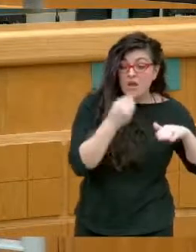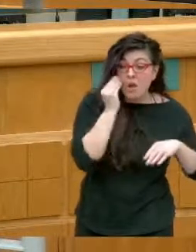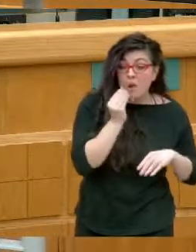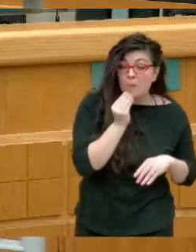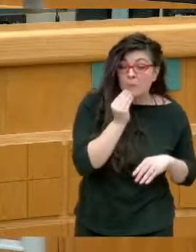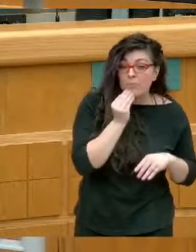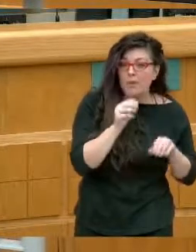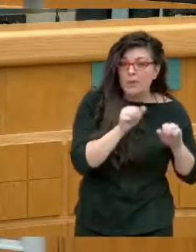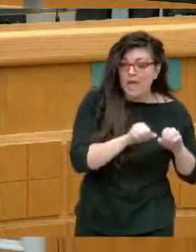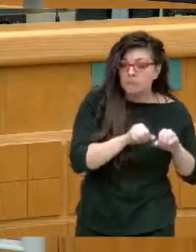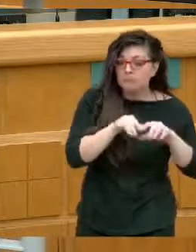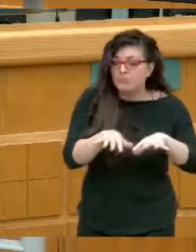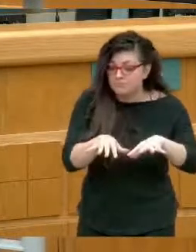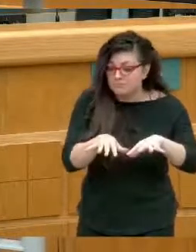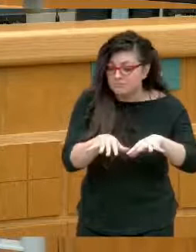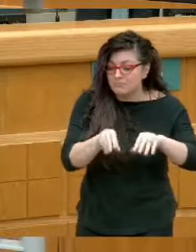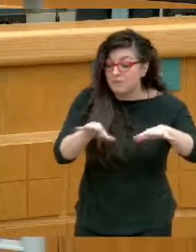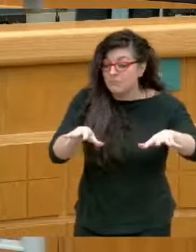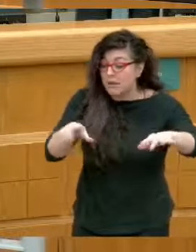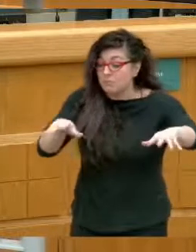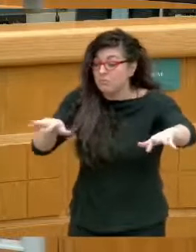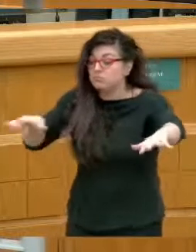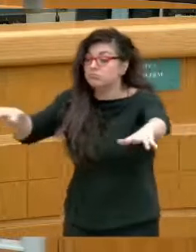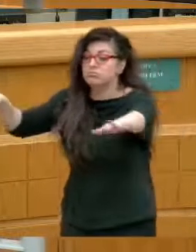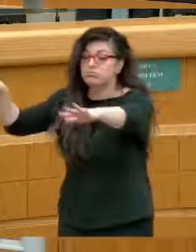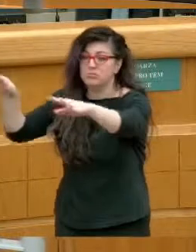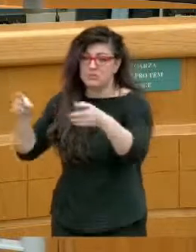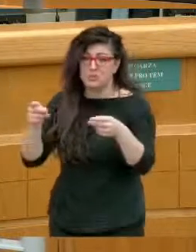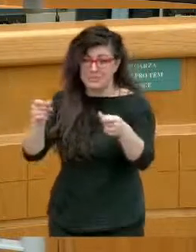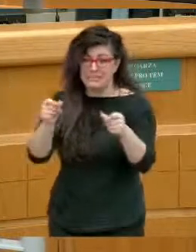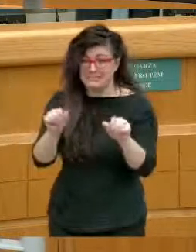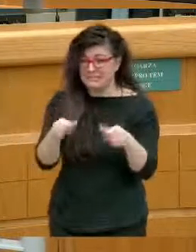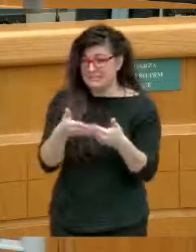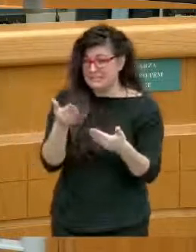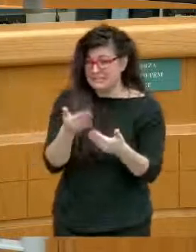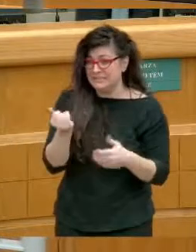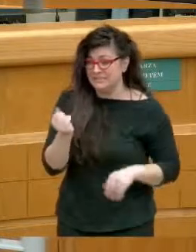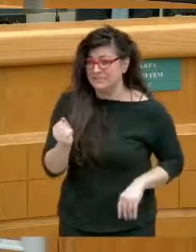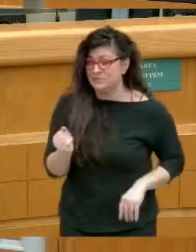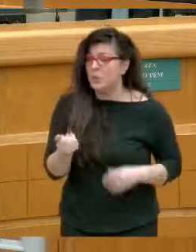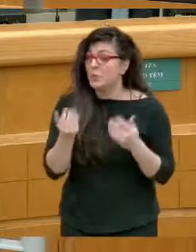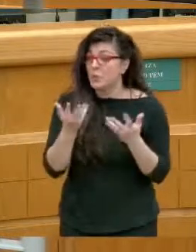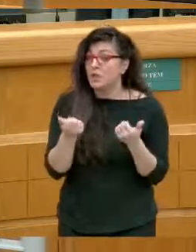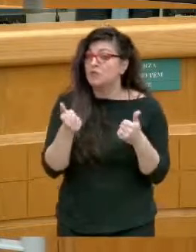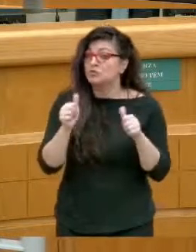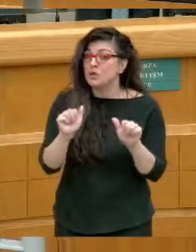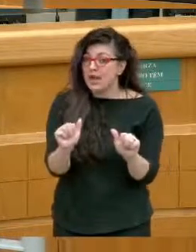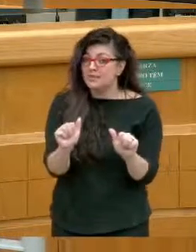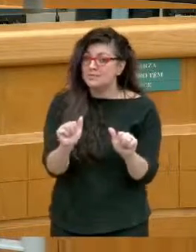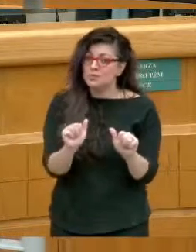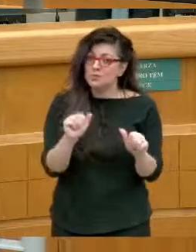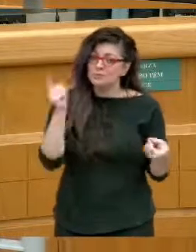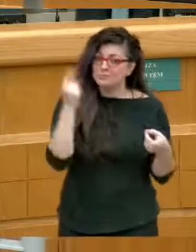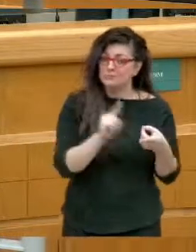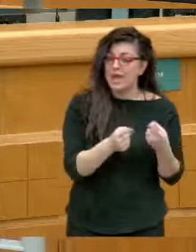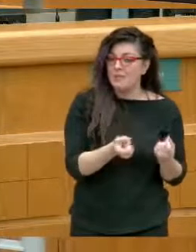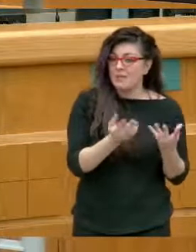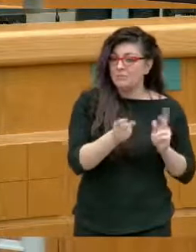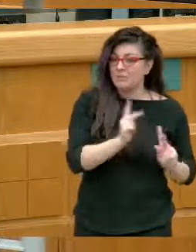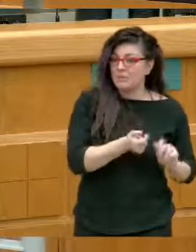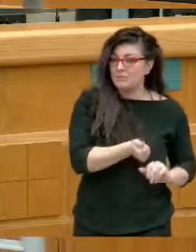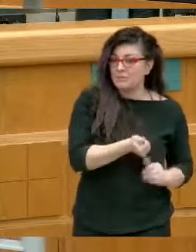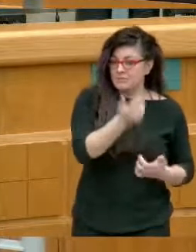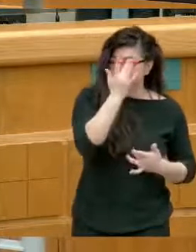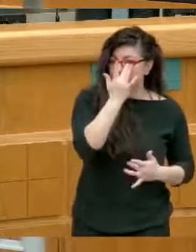the more the haystacks that are out there can catch. So one thing is we want to eliminate those haystacks. We want to keep down the number of